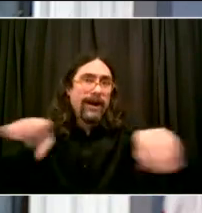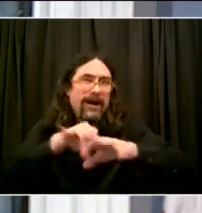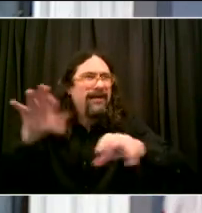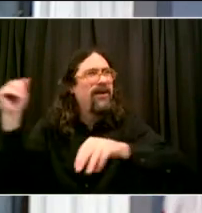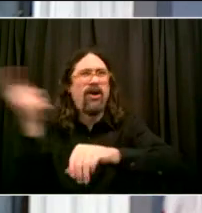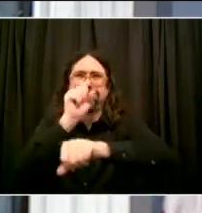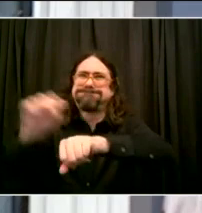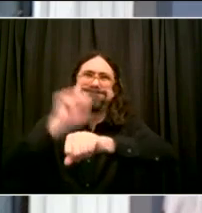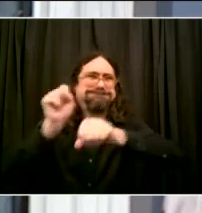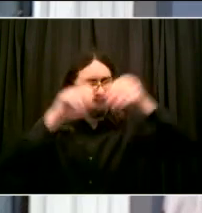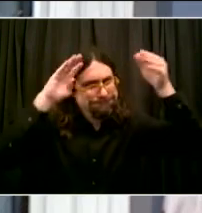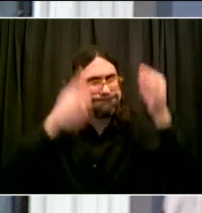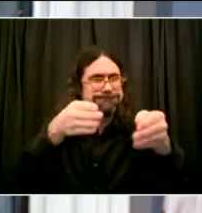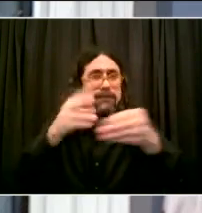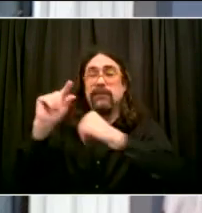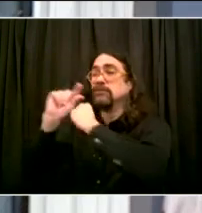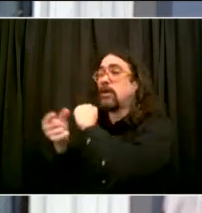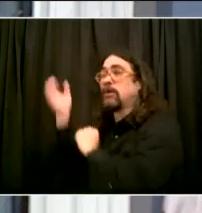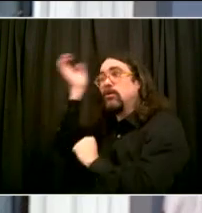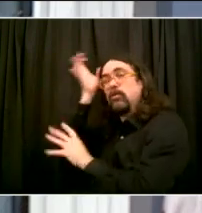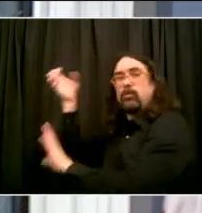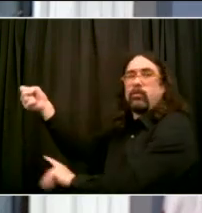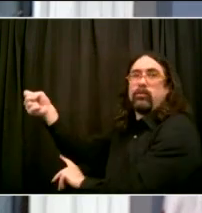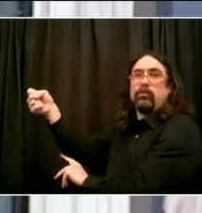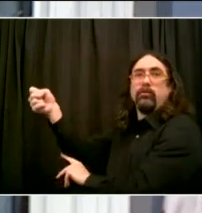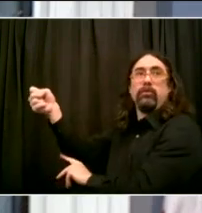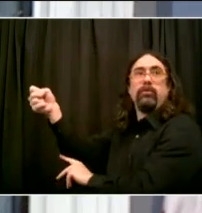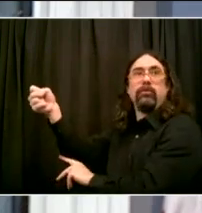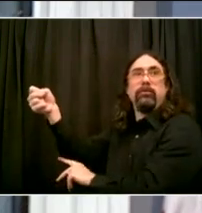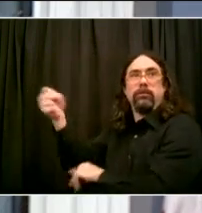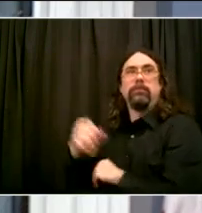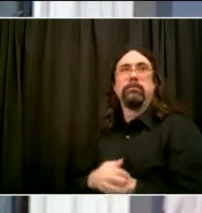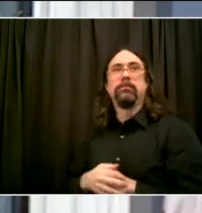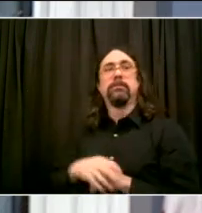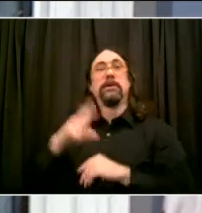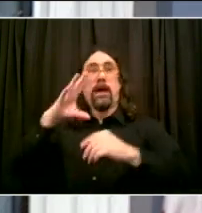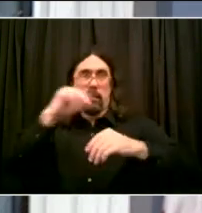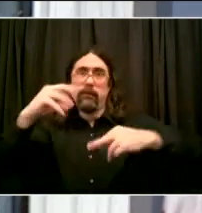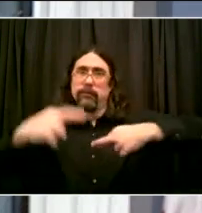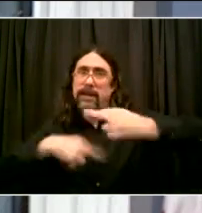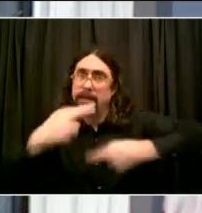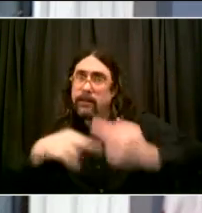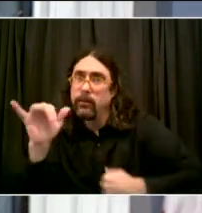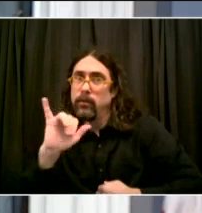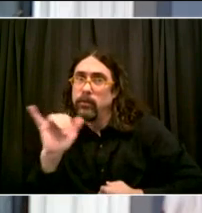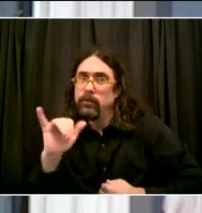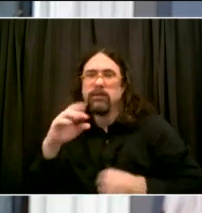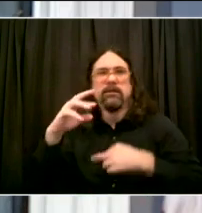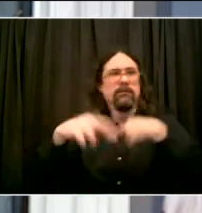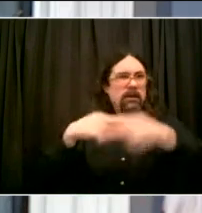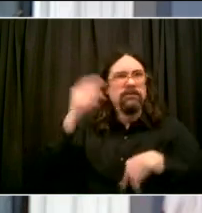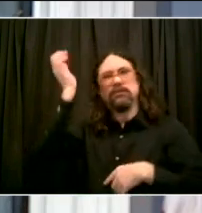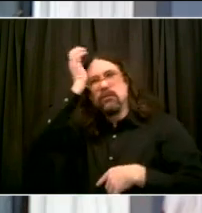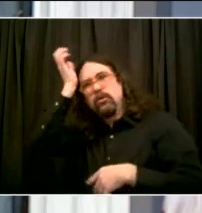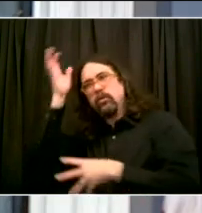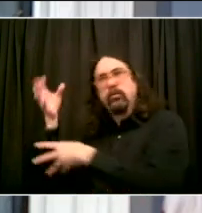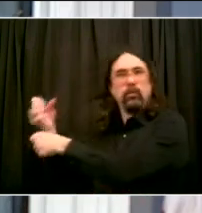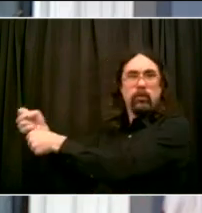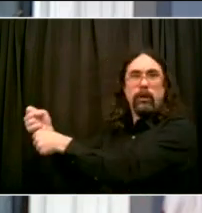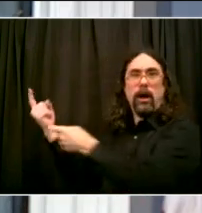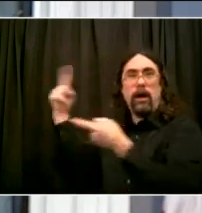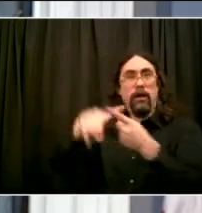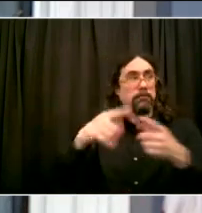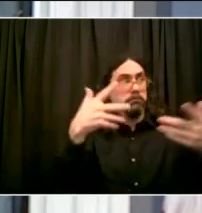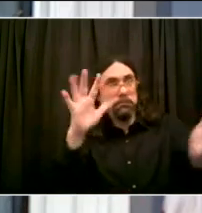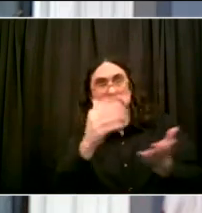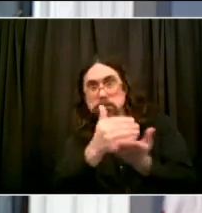schedule. And I just want to say again, the mayor put it out there, ASP is suspended the whole